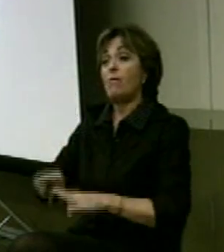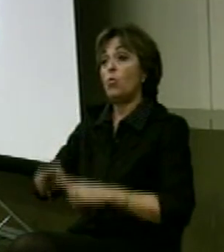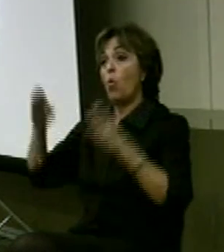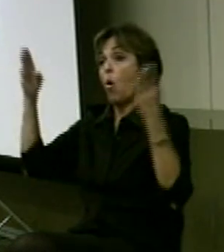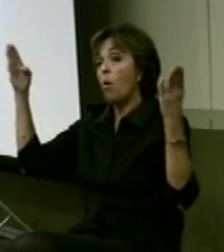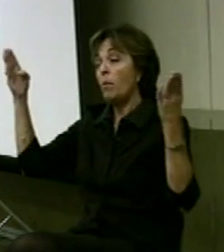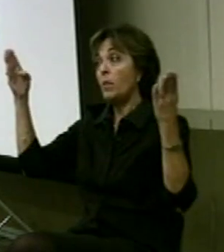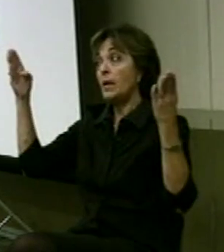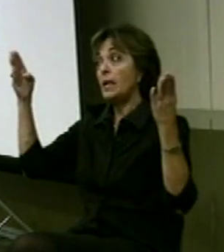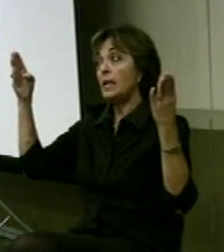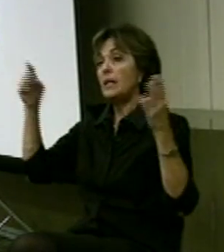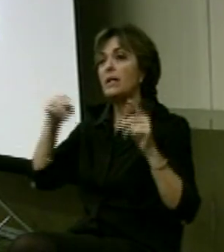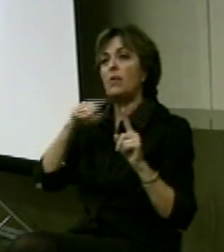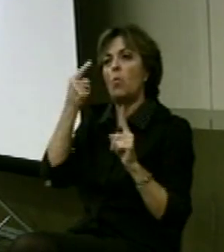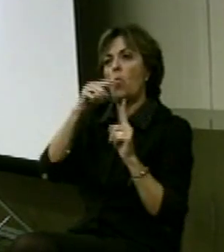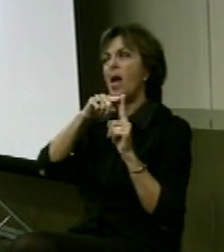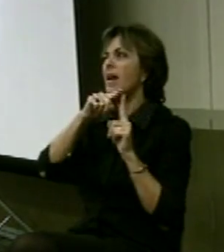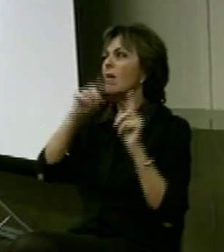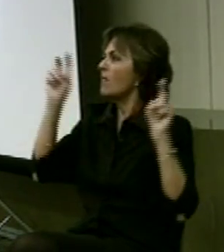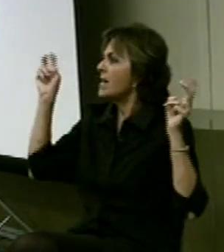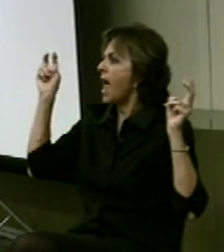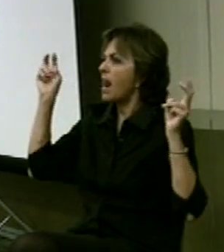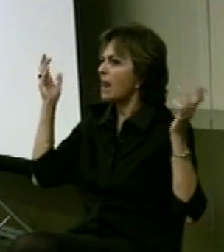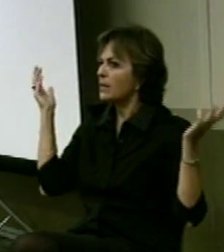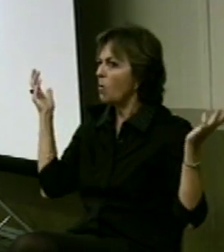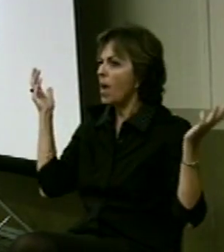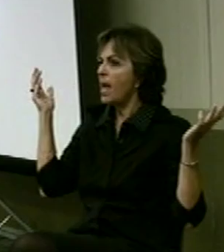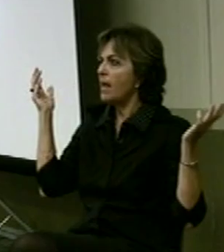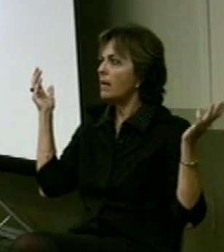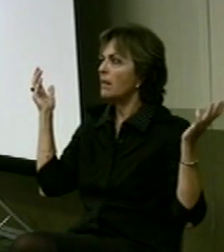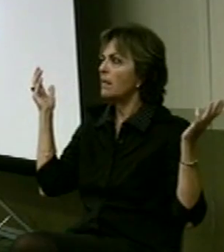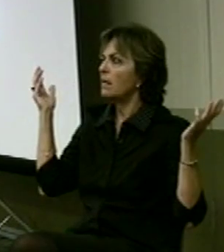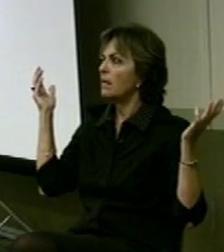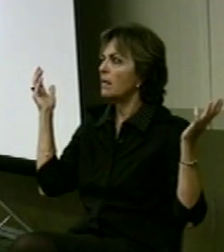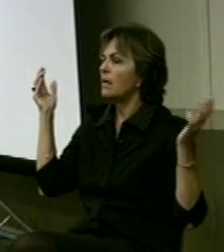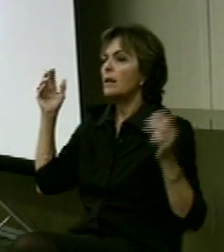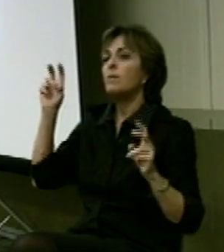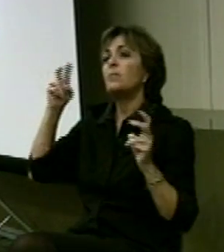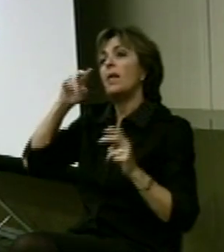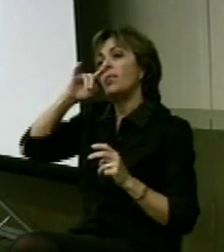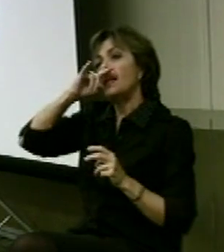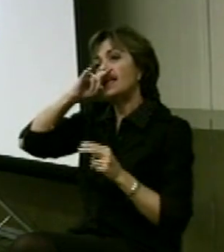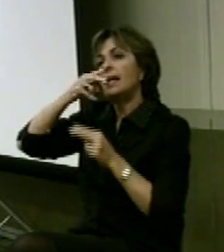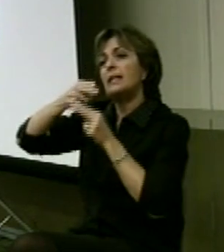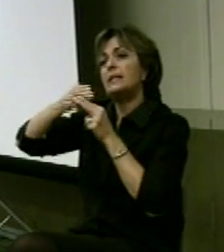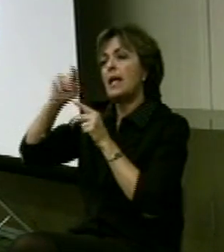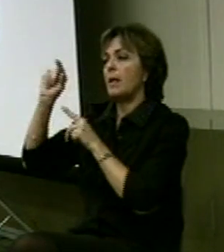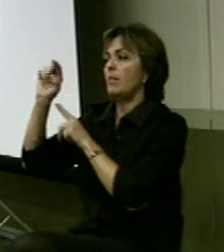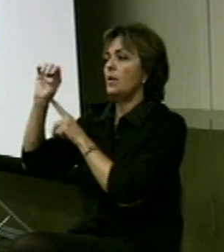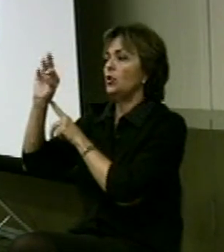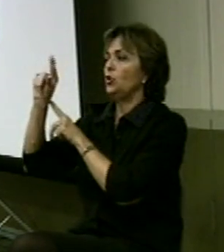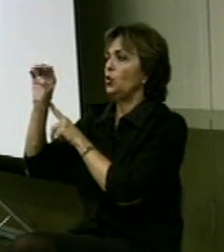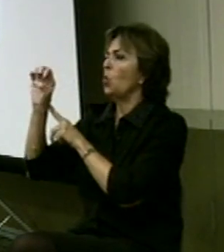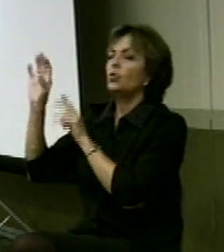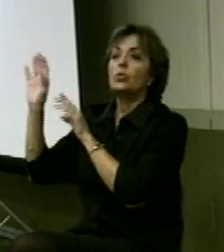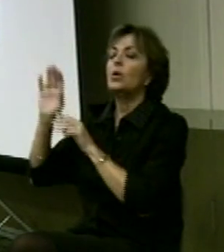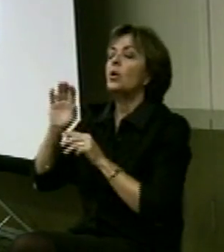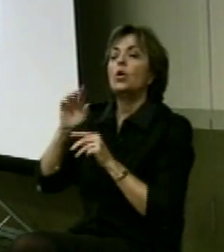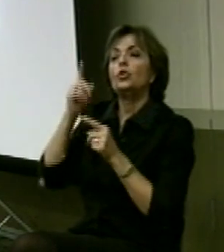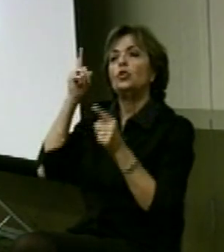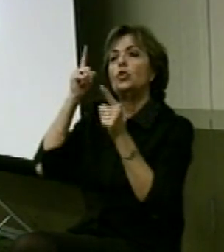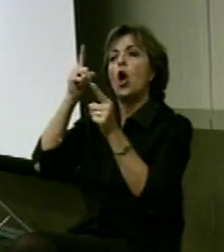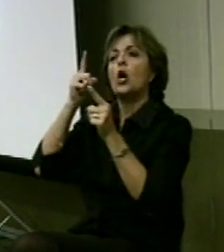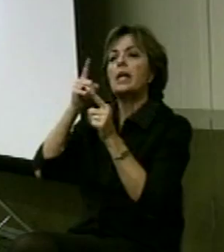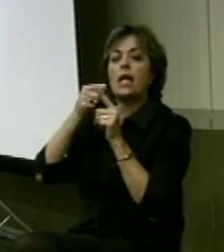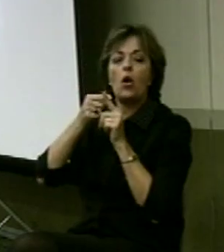if you open up the one, what is the title of this one? Your kid's name is George. Target off task.